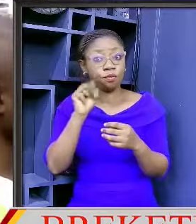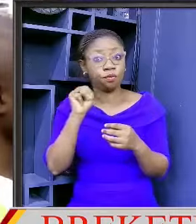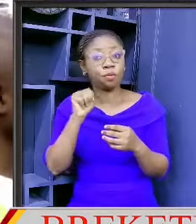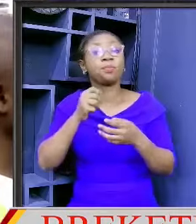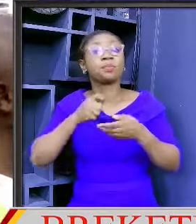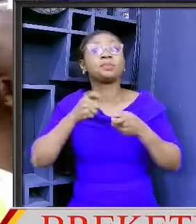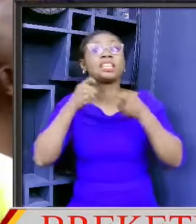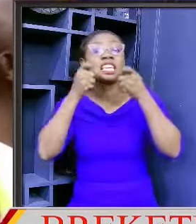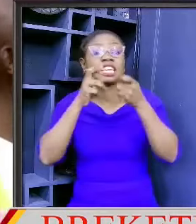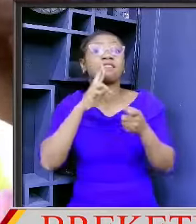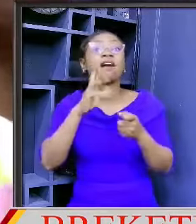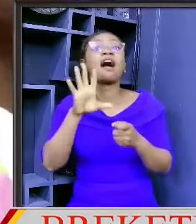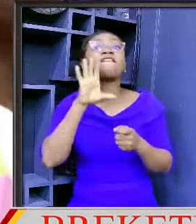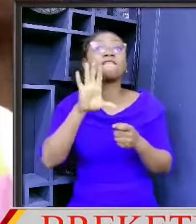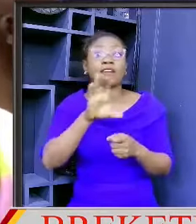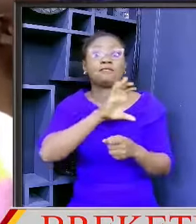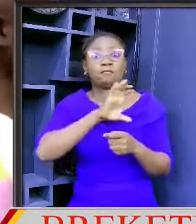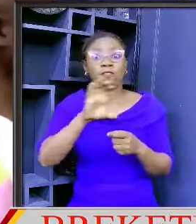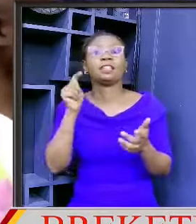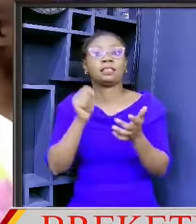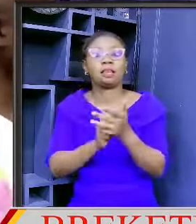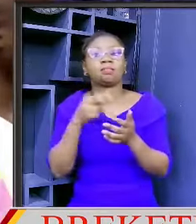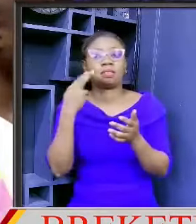man where they sell that mattress where I just called now, nine give her $500,000.